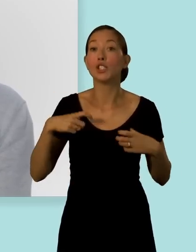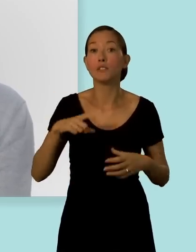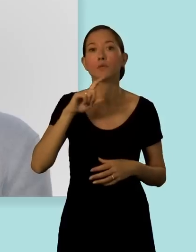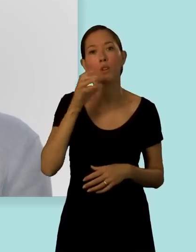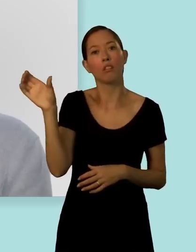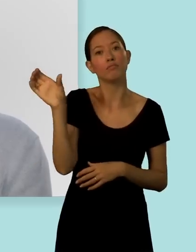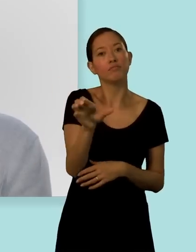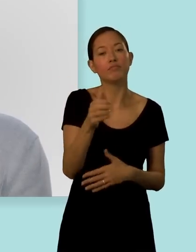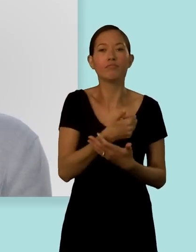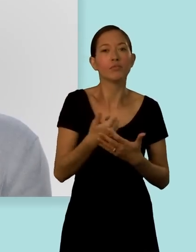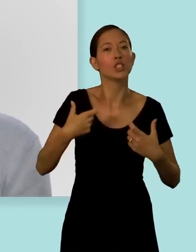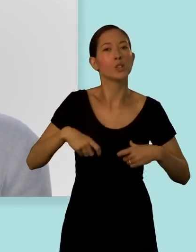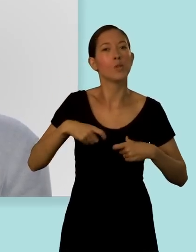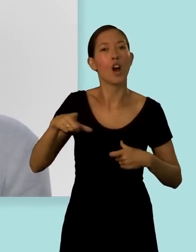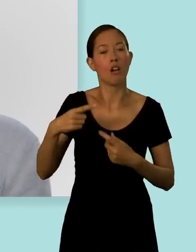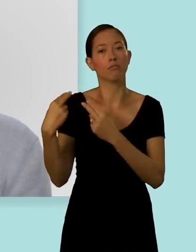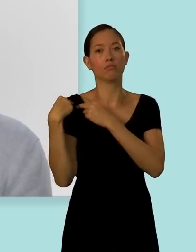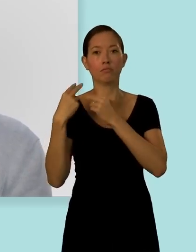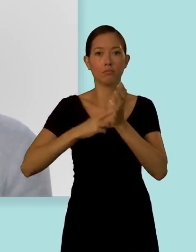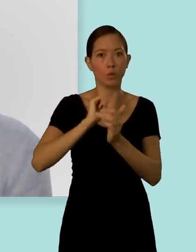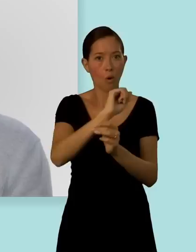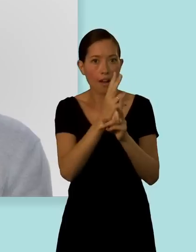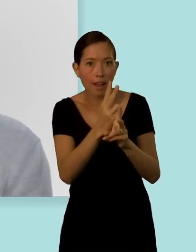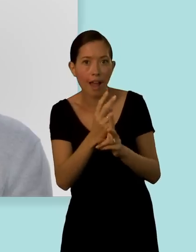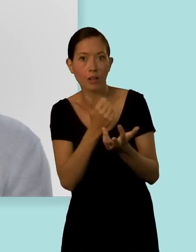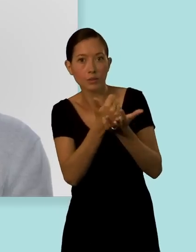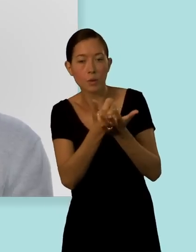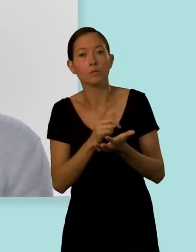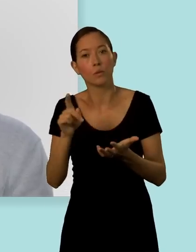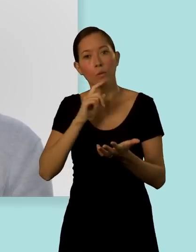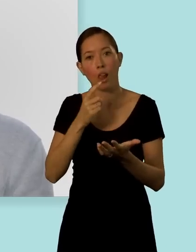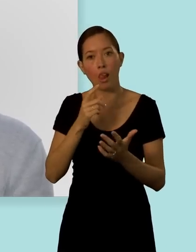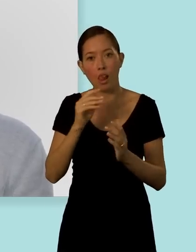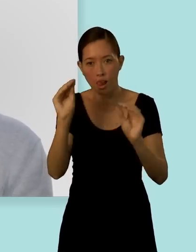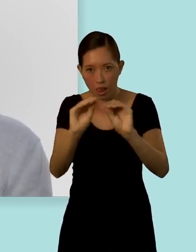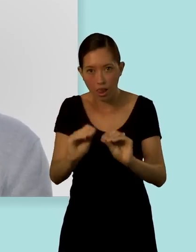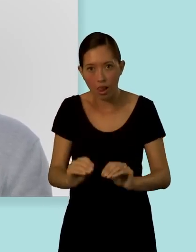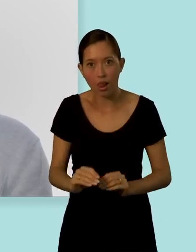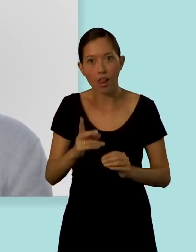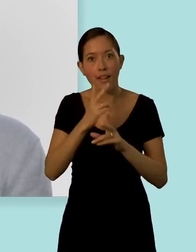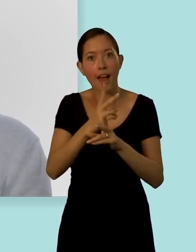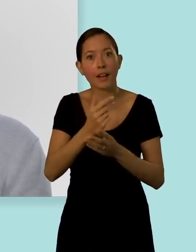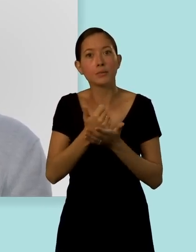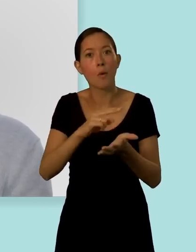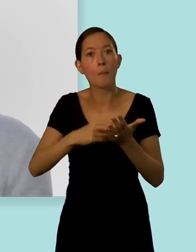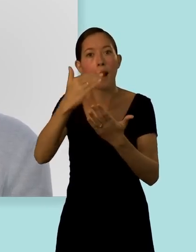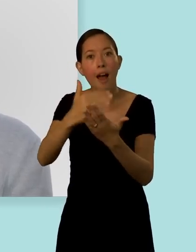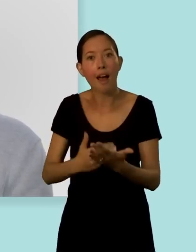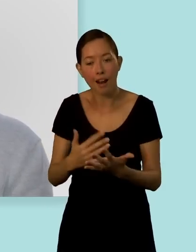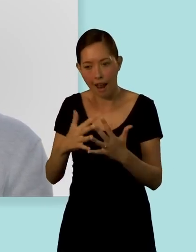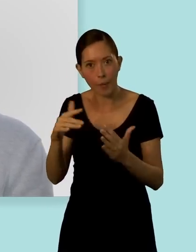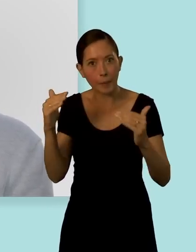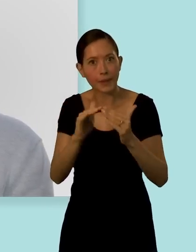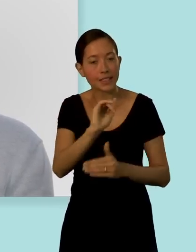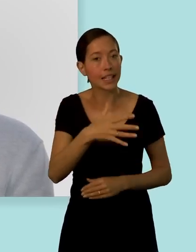free. Social services will appoint someone, usually a social worker, to be responsible for planning your care and support. He